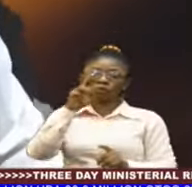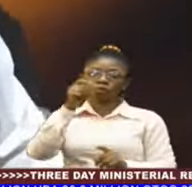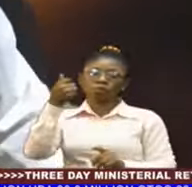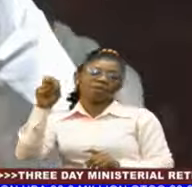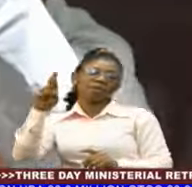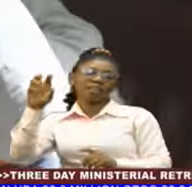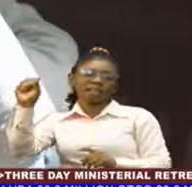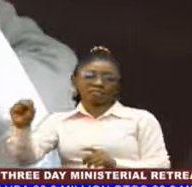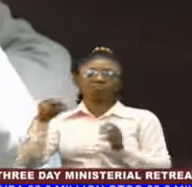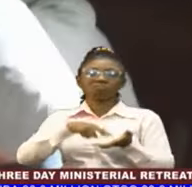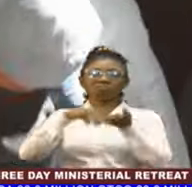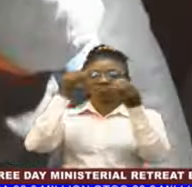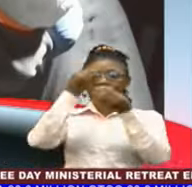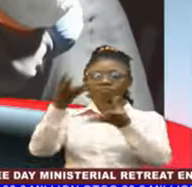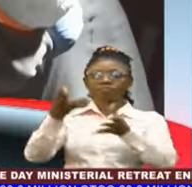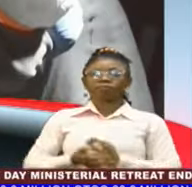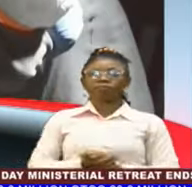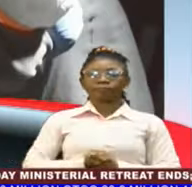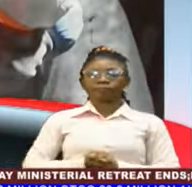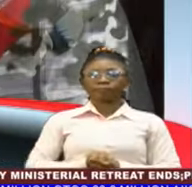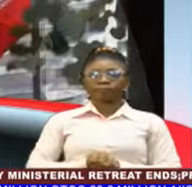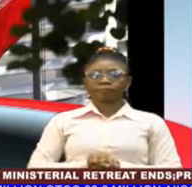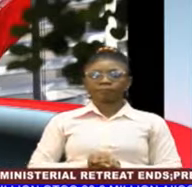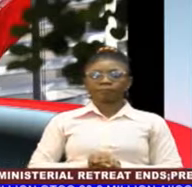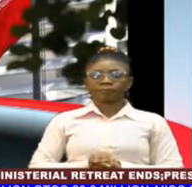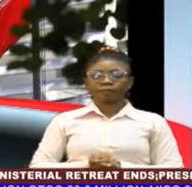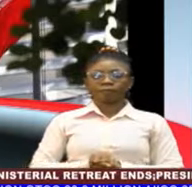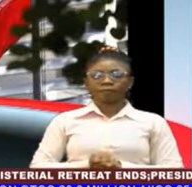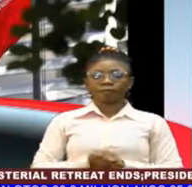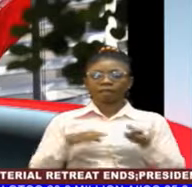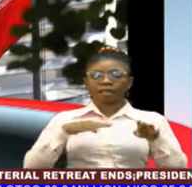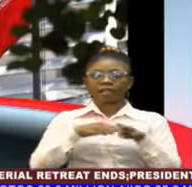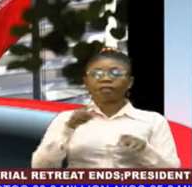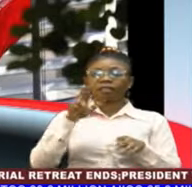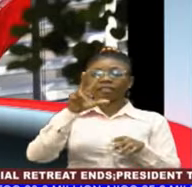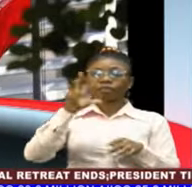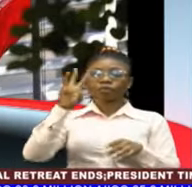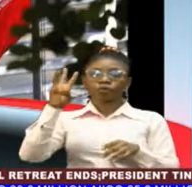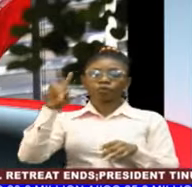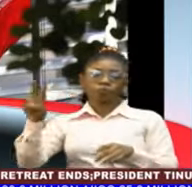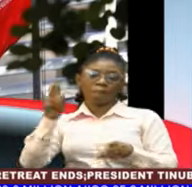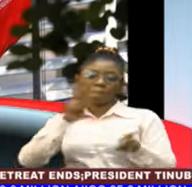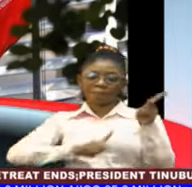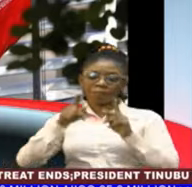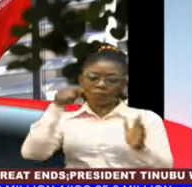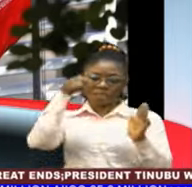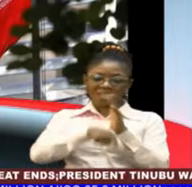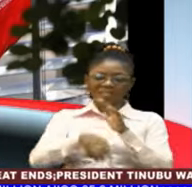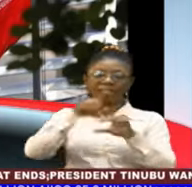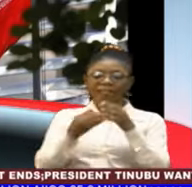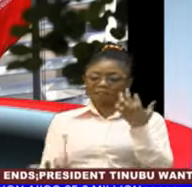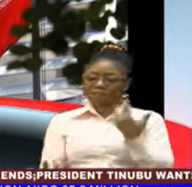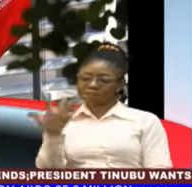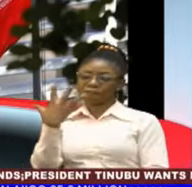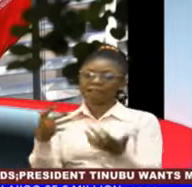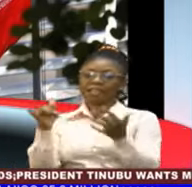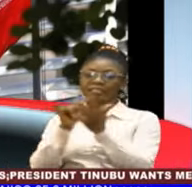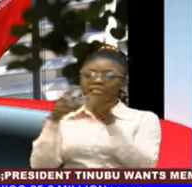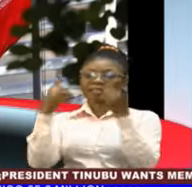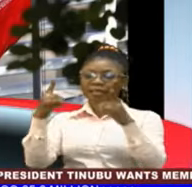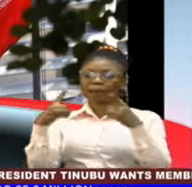Muhammad, NTA News. At least 32 people have been killed in a fire that tore through a